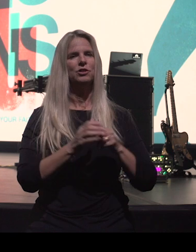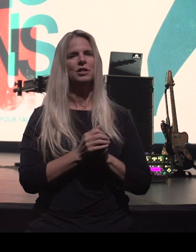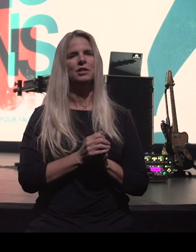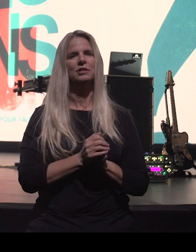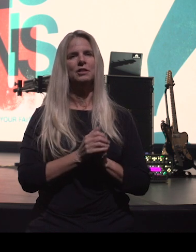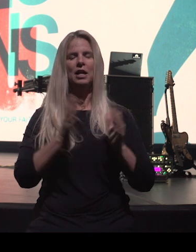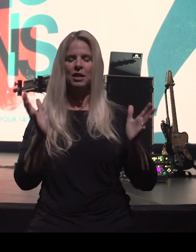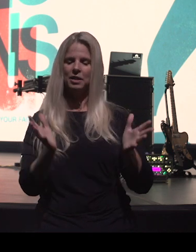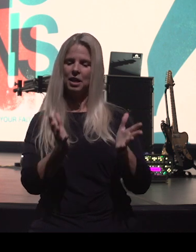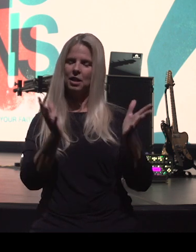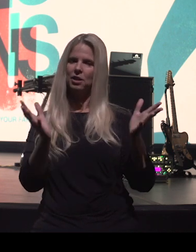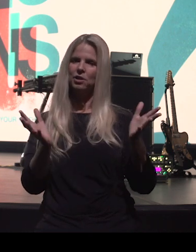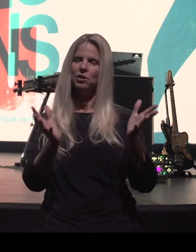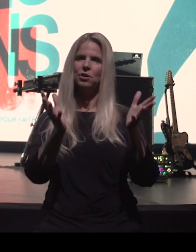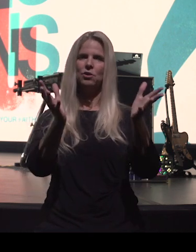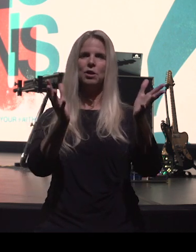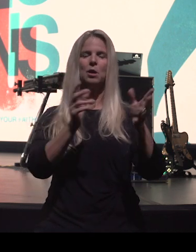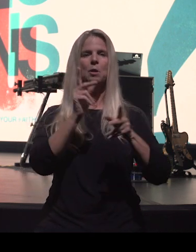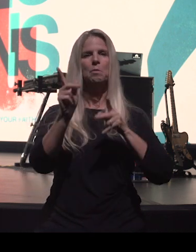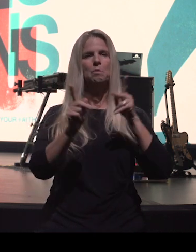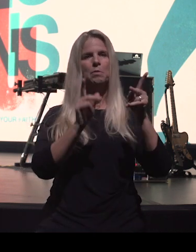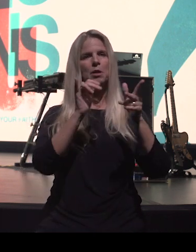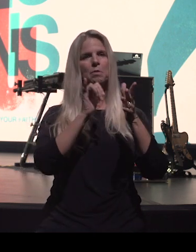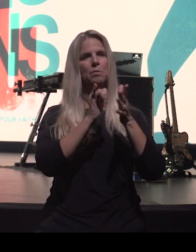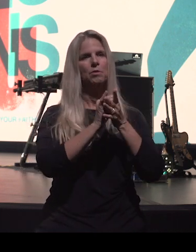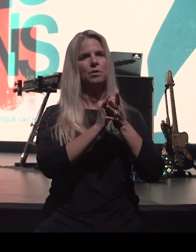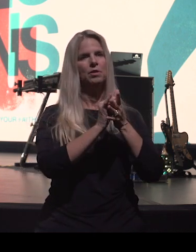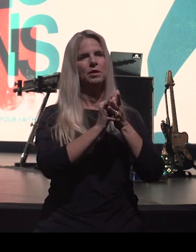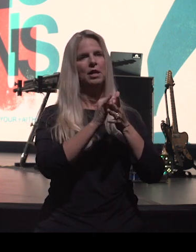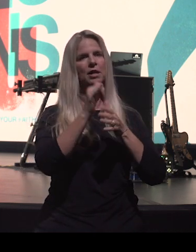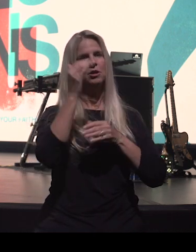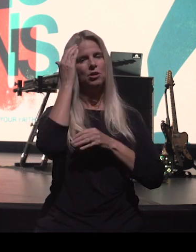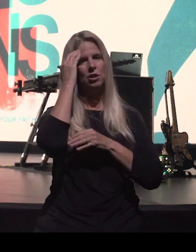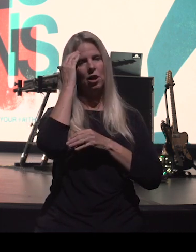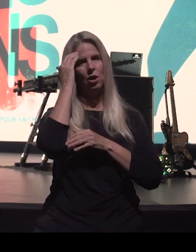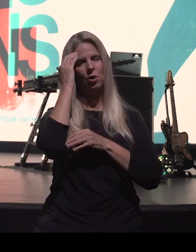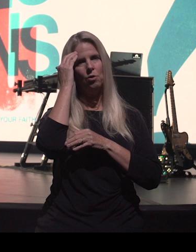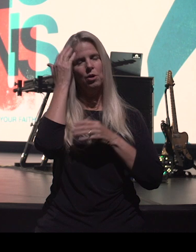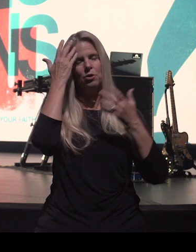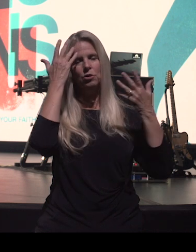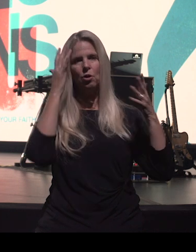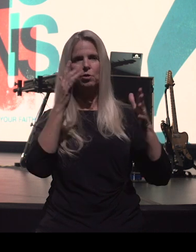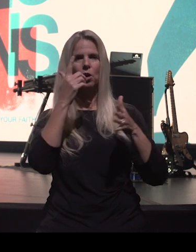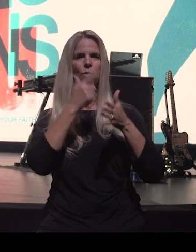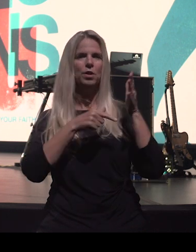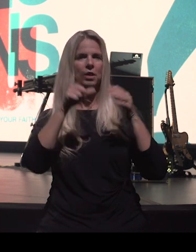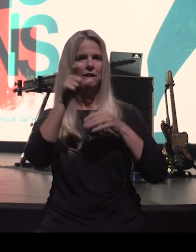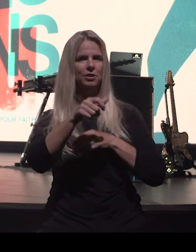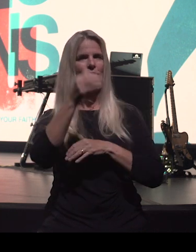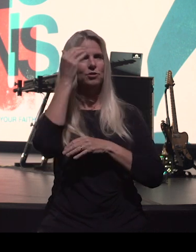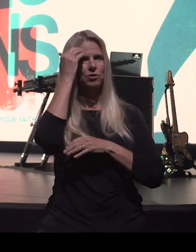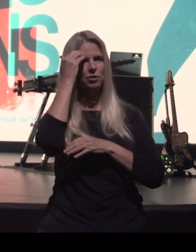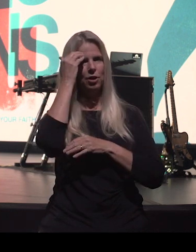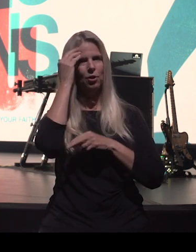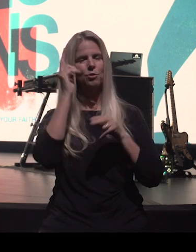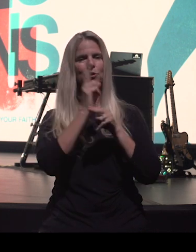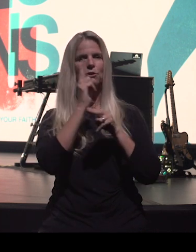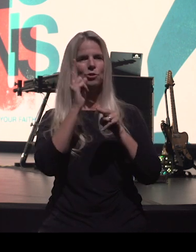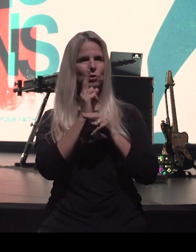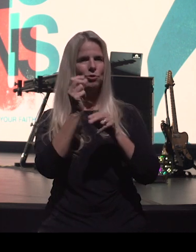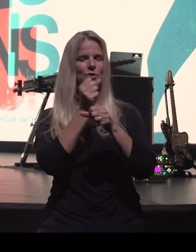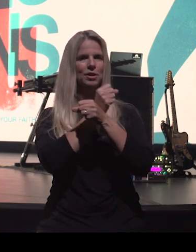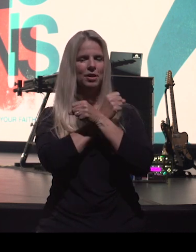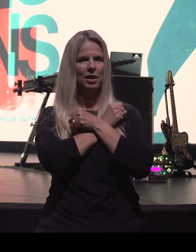know as they ought to know, but whoever loves, applies it, lives it out in their life, that is someone that is known by